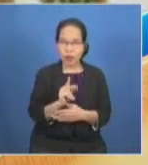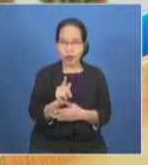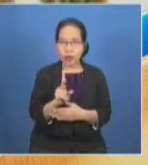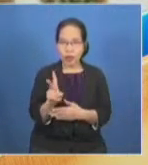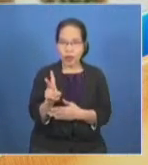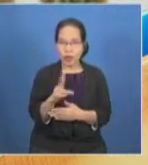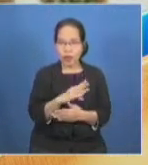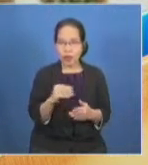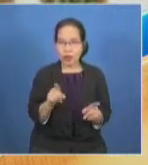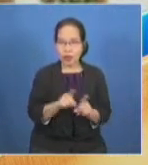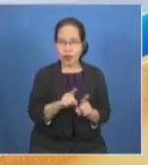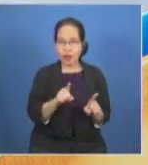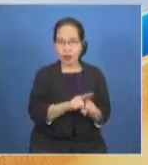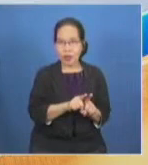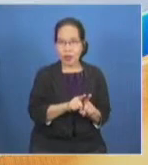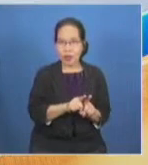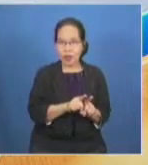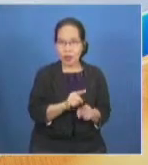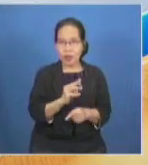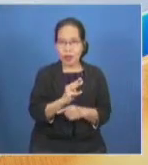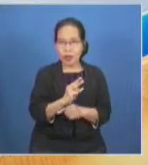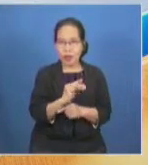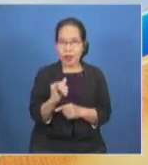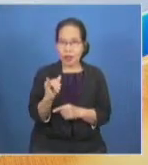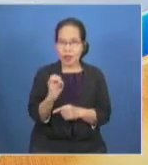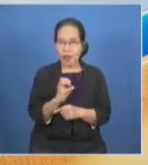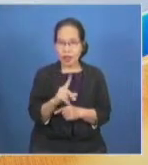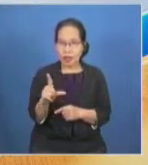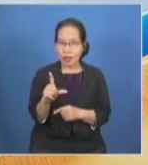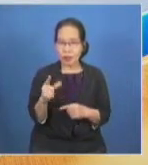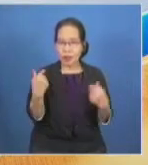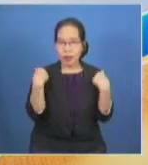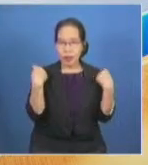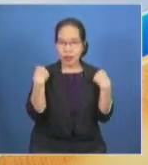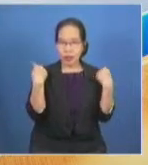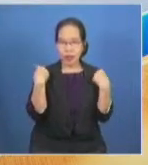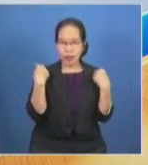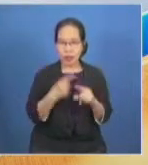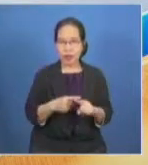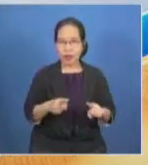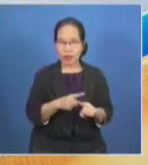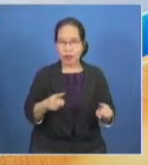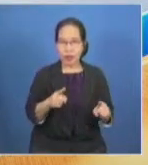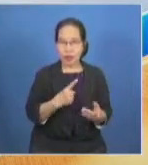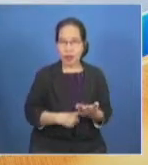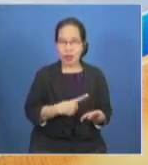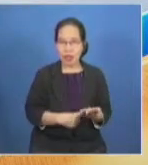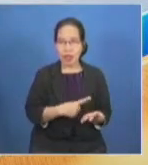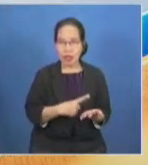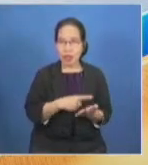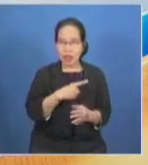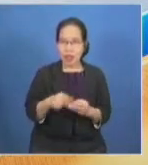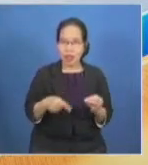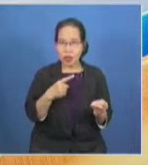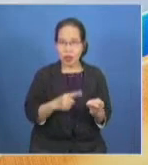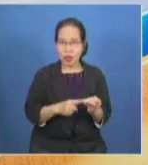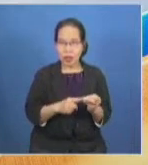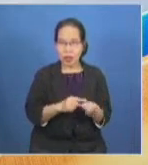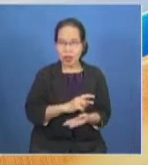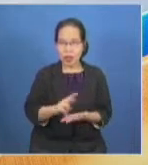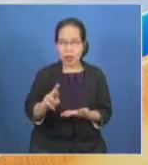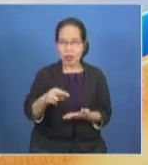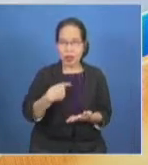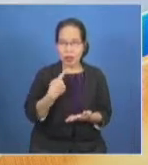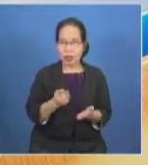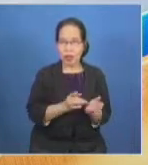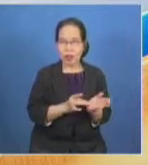our programs via UNTV and also in our MCGI channel. We have many different